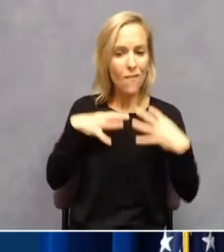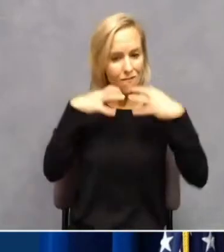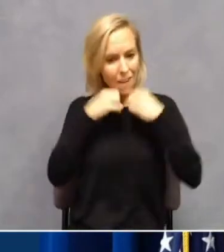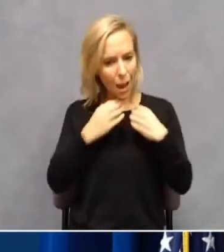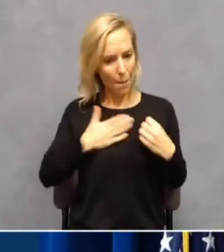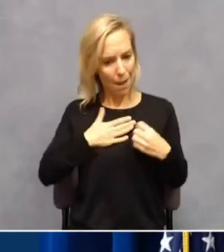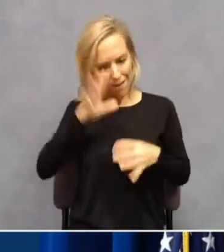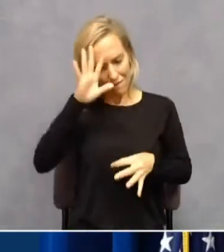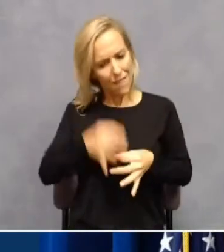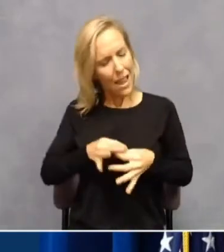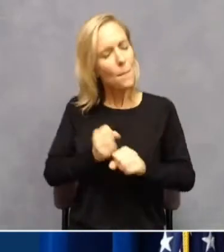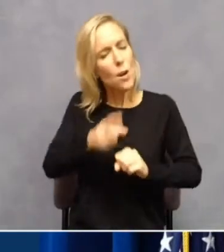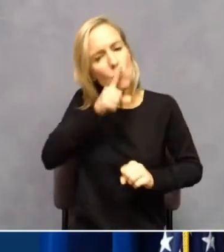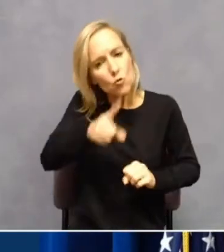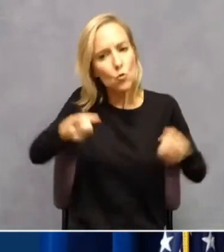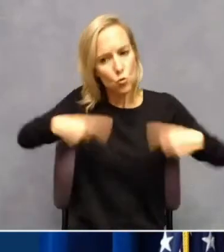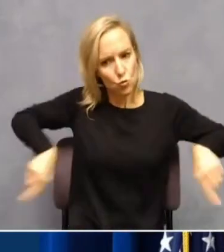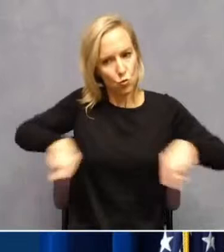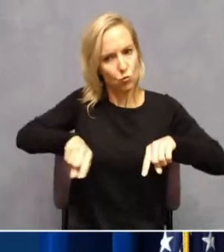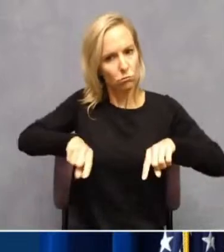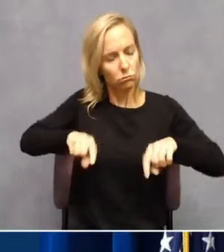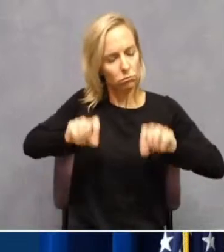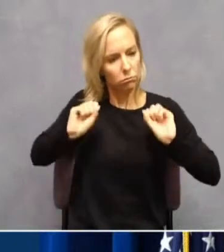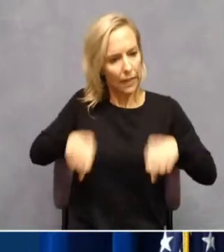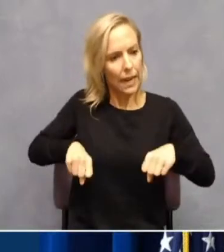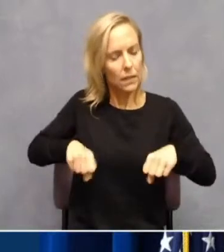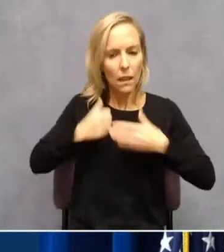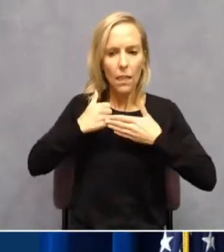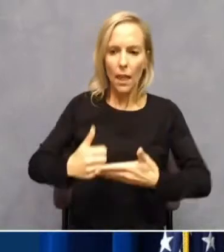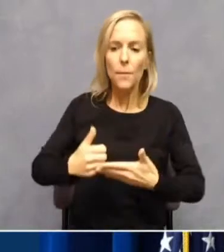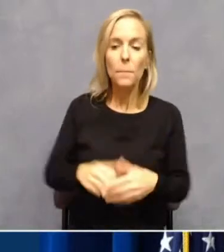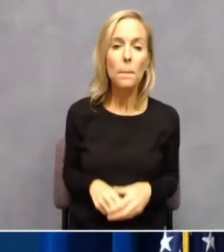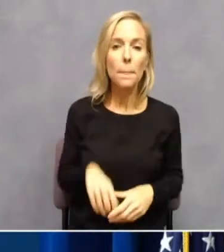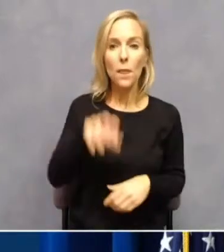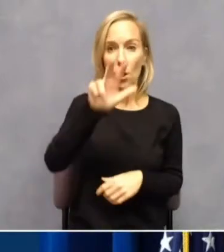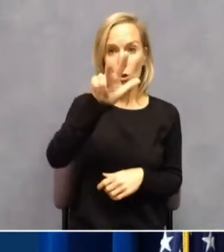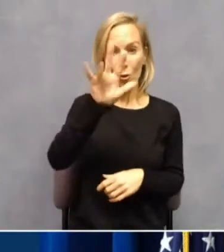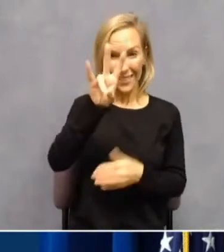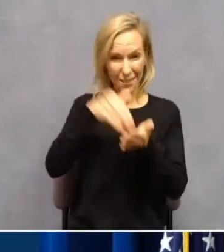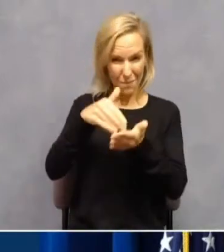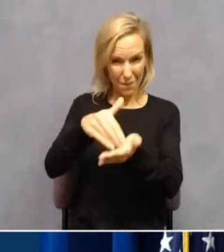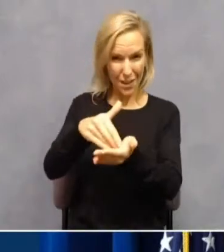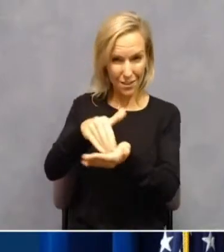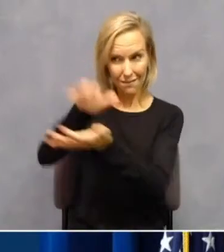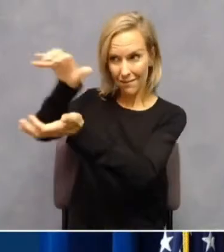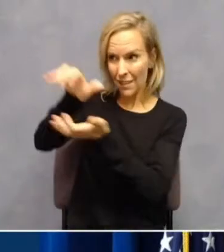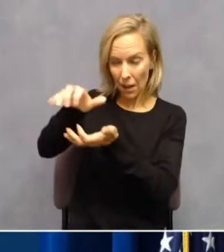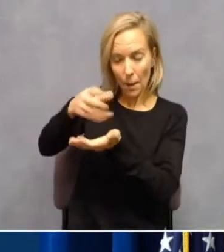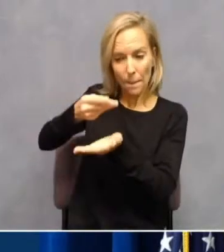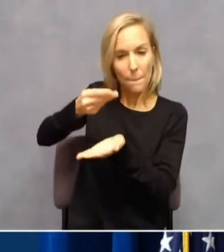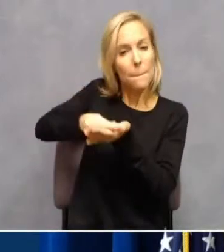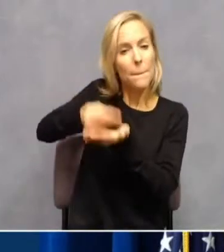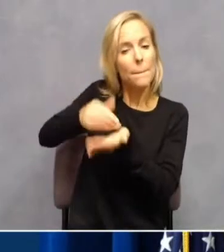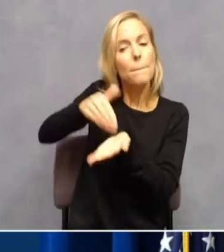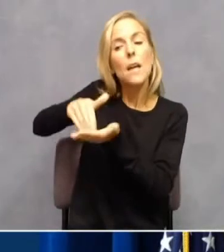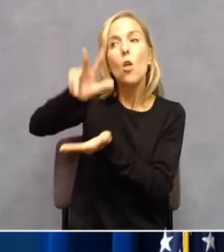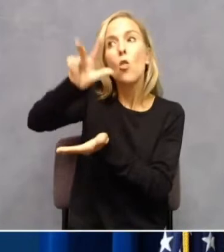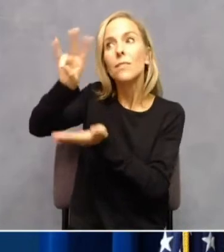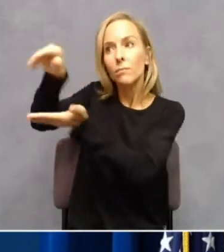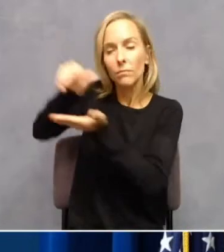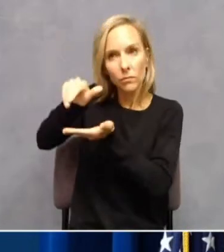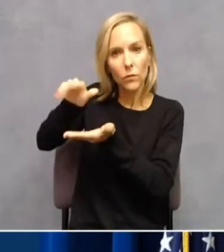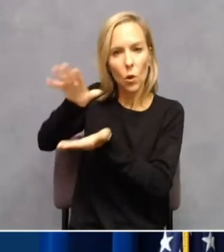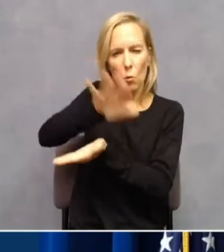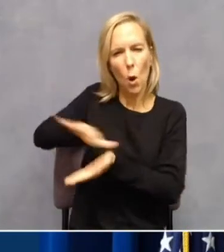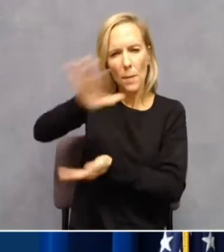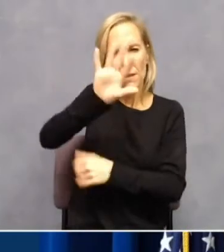make sure we're doing what we can. Over $37 million in VOCA grant funding awarded. Of the $37 million, approximately